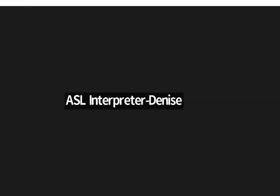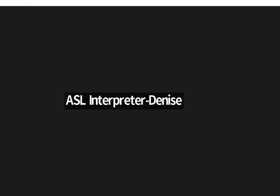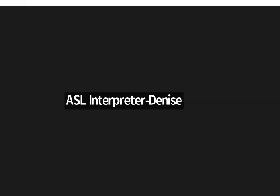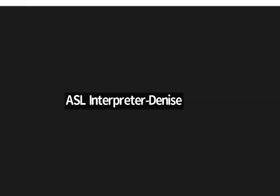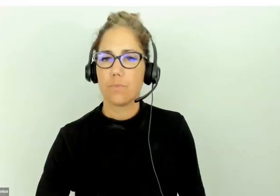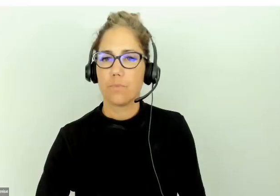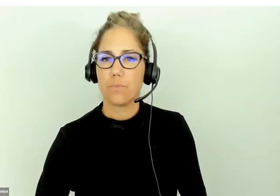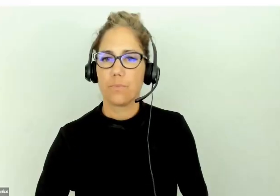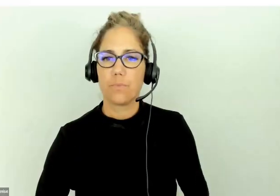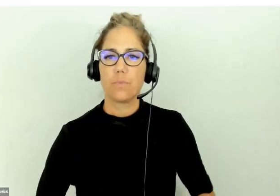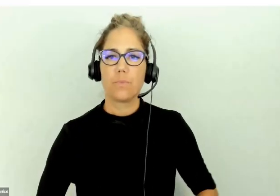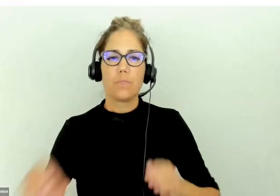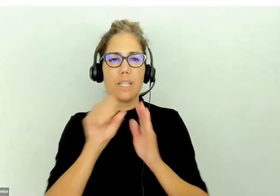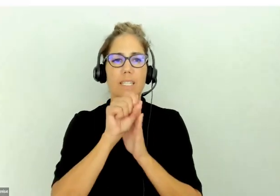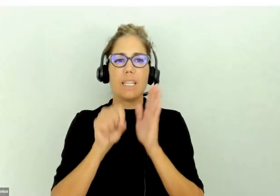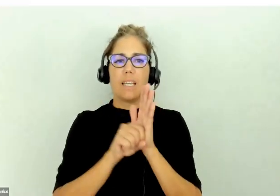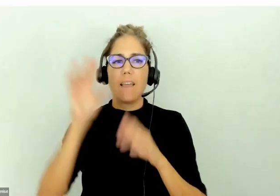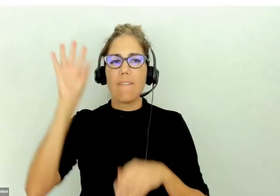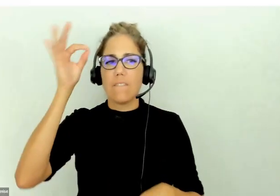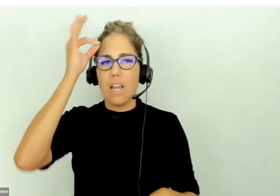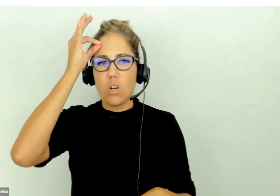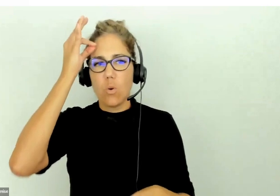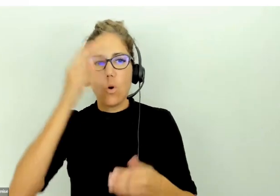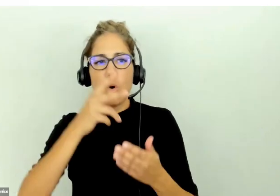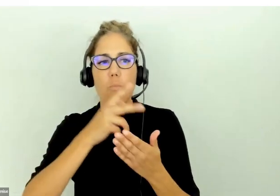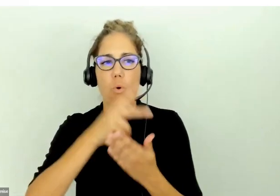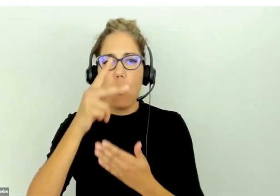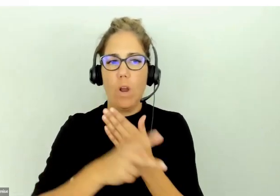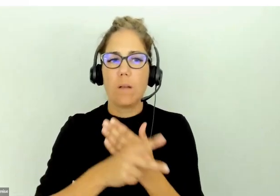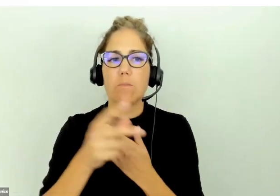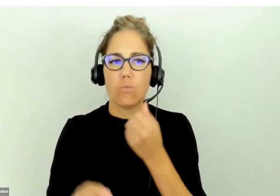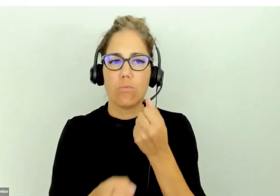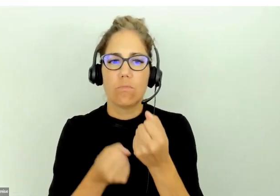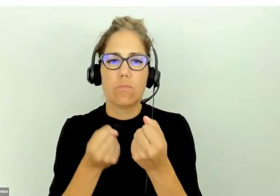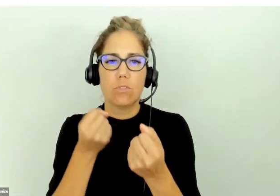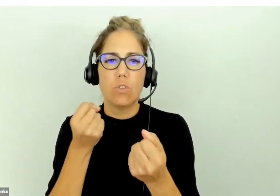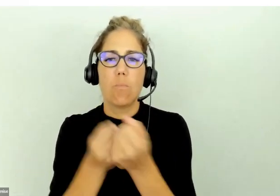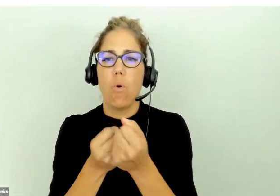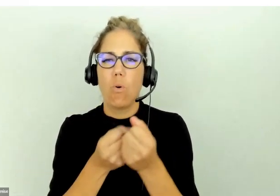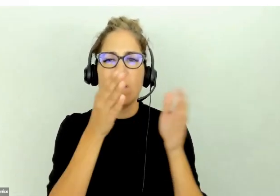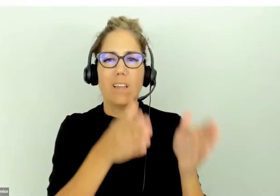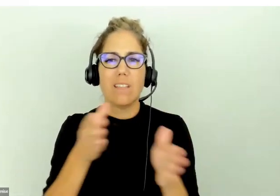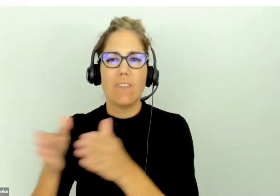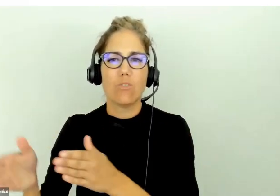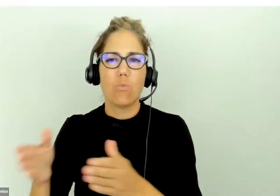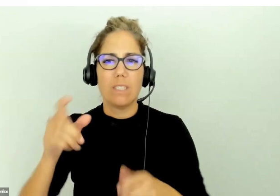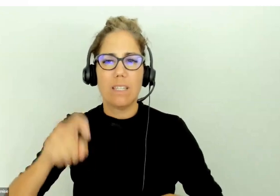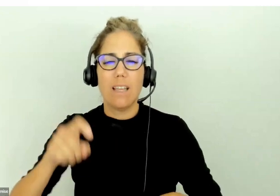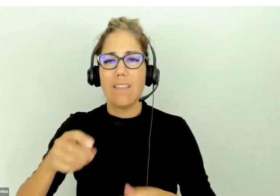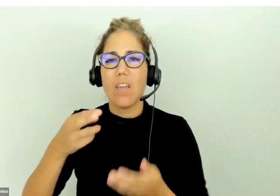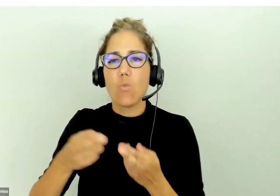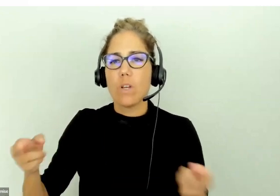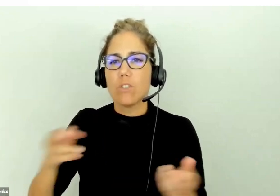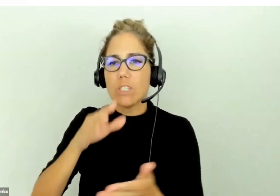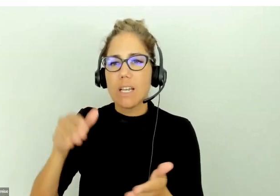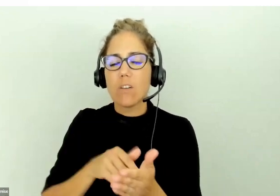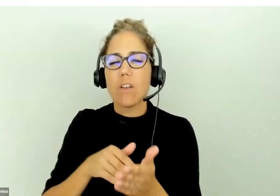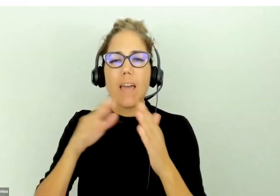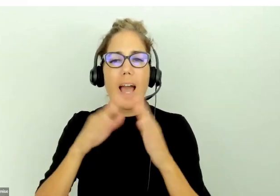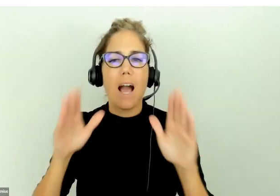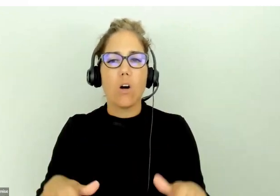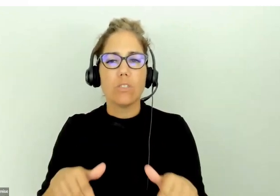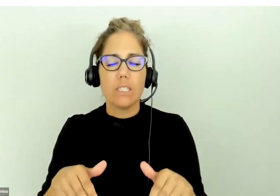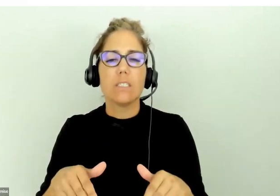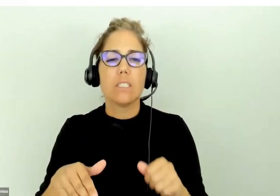state programs to support housing and services to meet individuals' needs. As part of that resource center, the Housing and Services